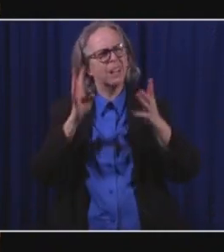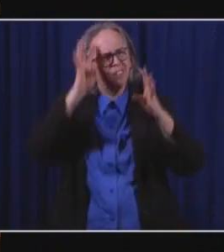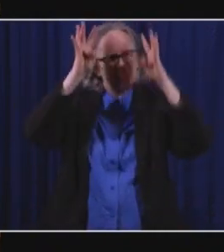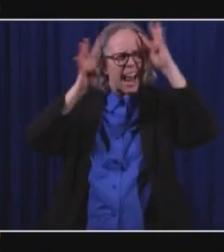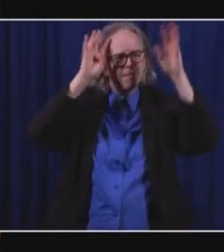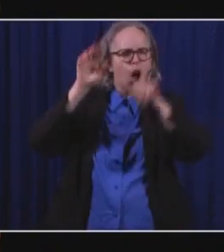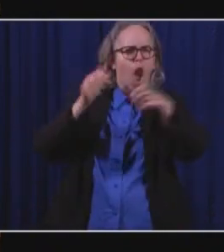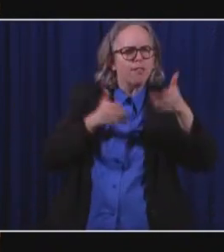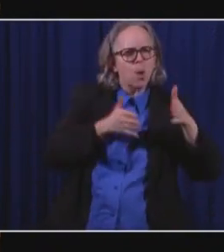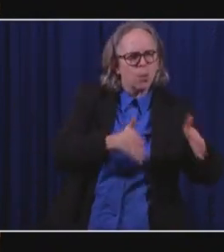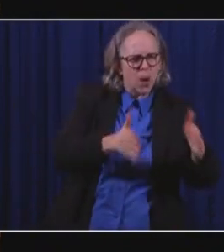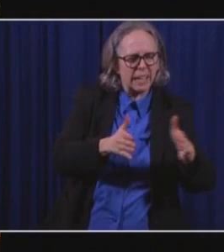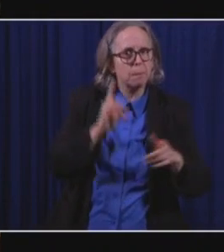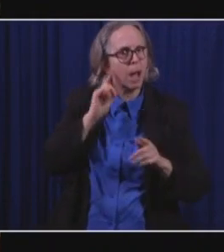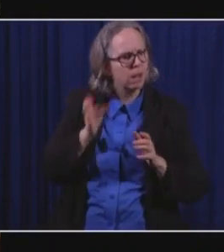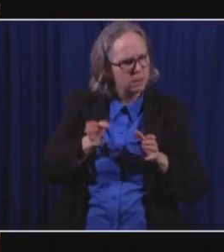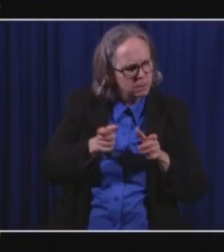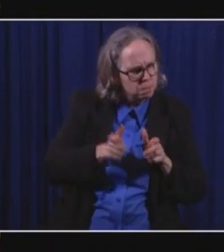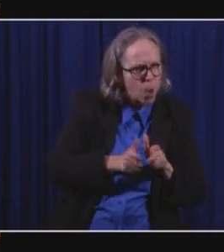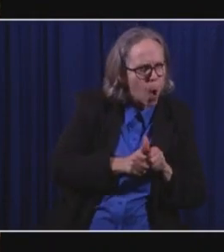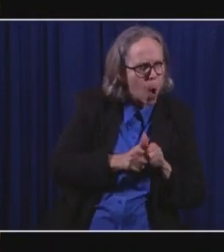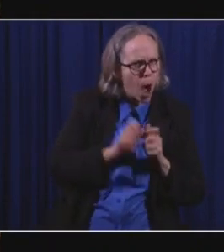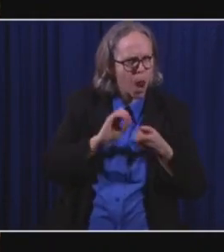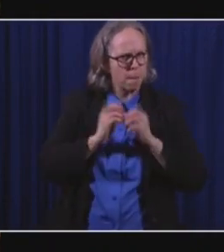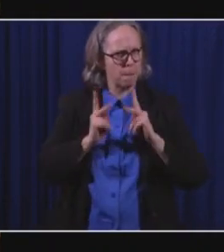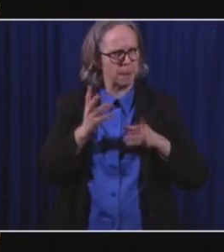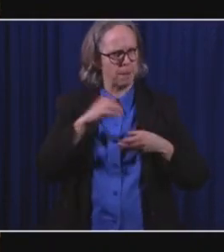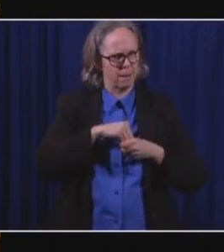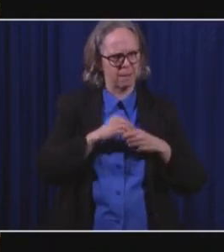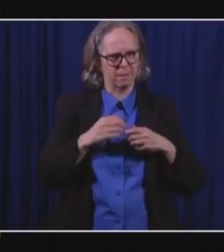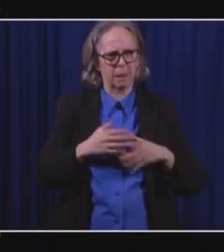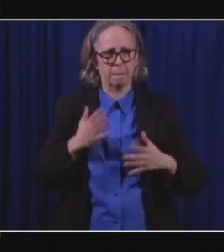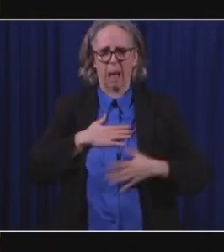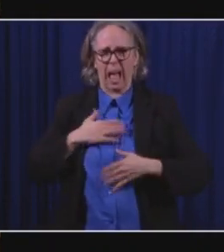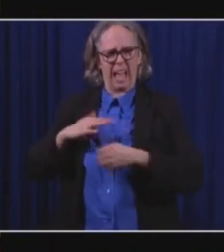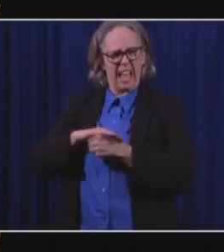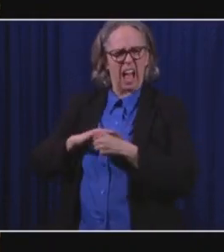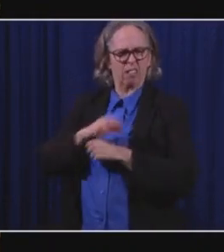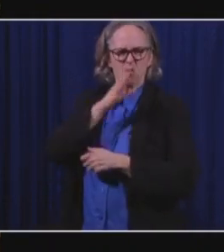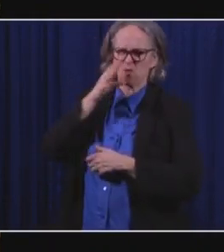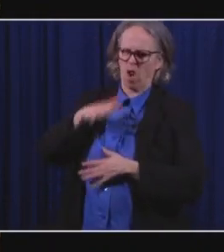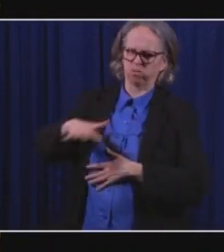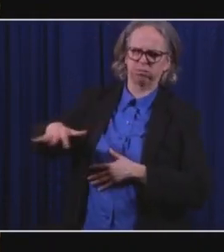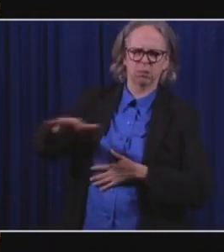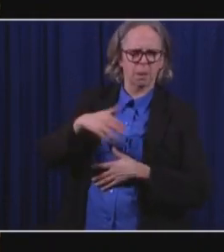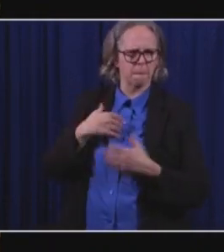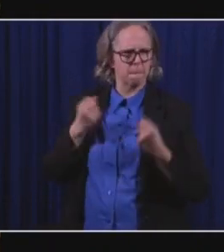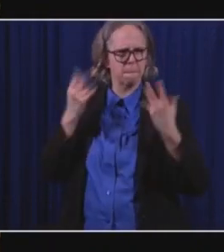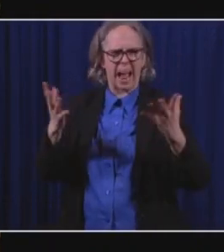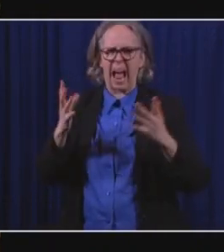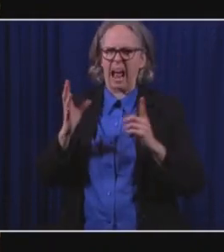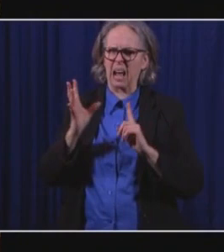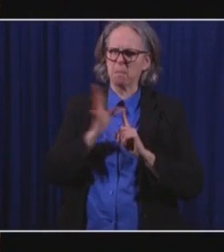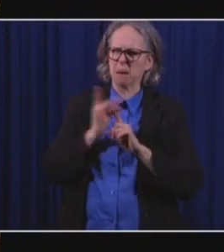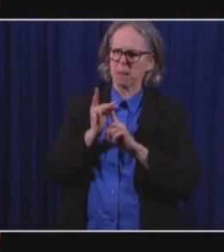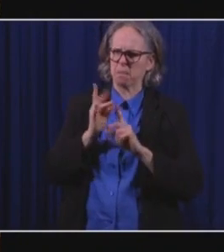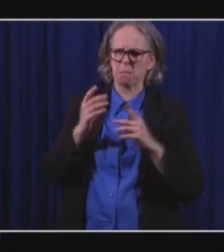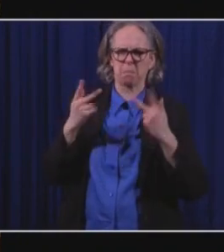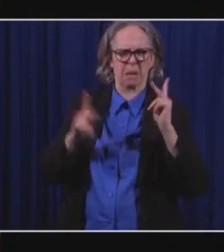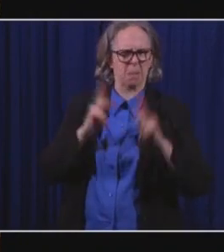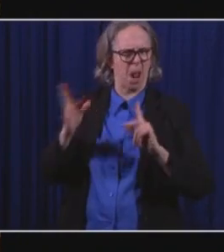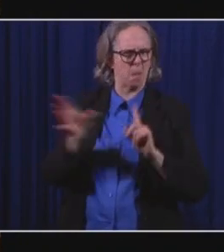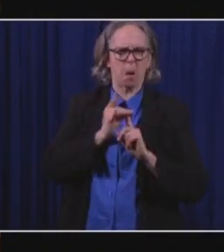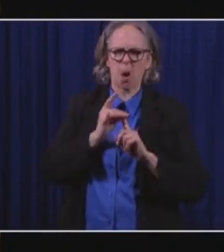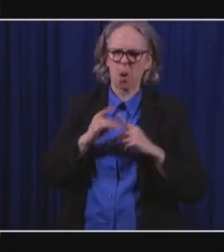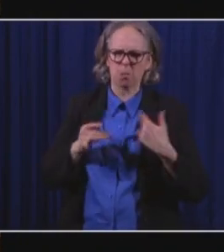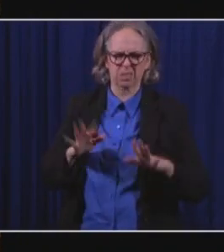lot of cases, especially where I'm at. We're pretty rural, but we're still seeing a lot of cases. So it's happening in the small